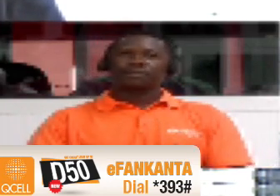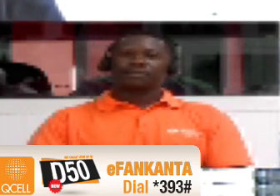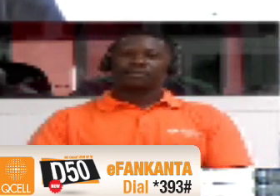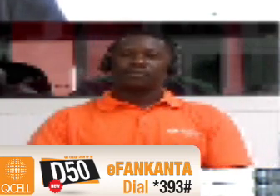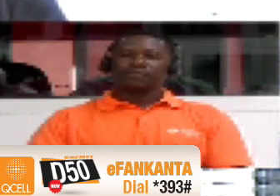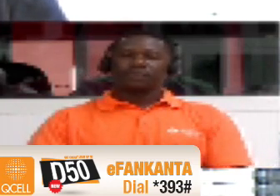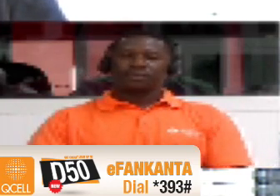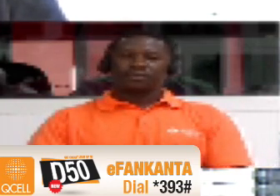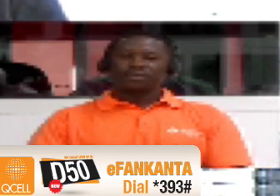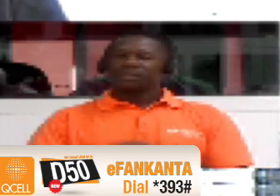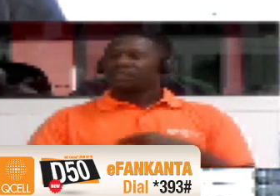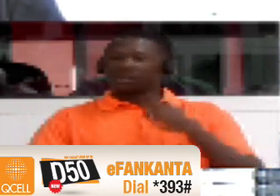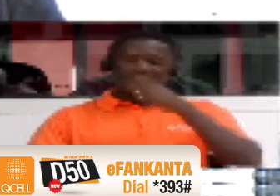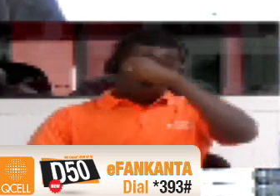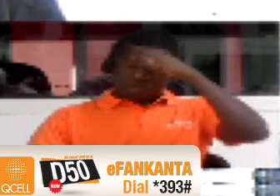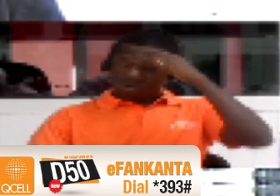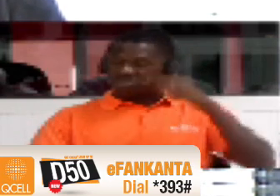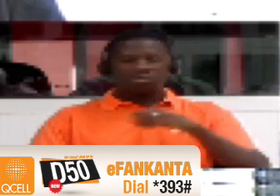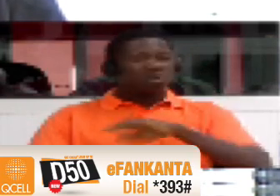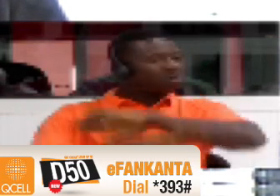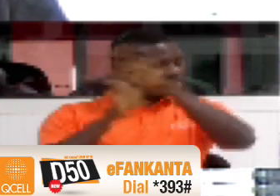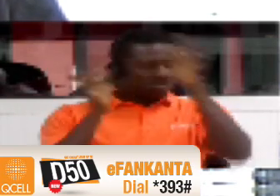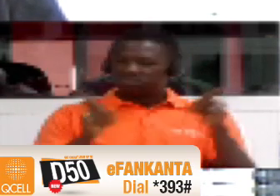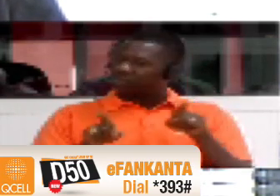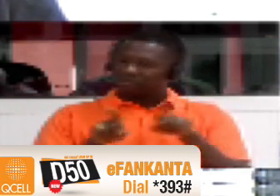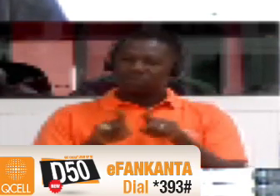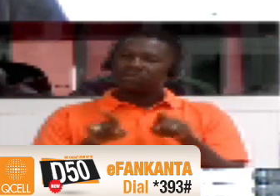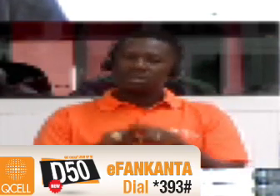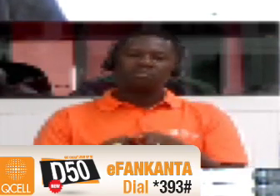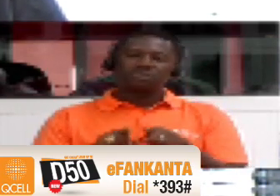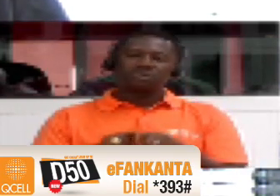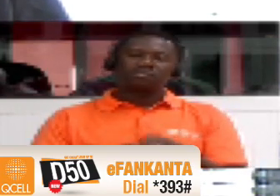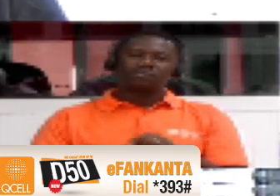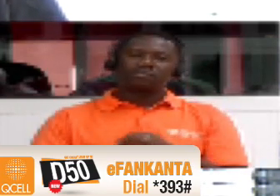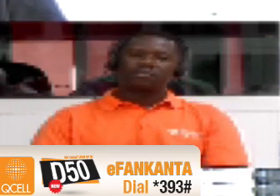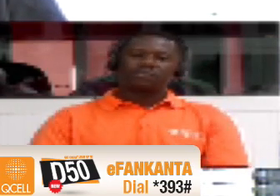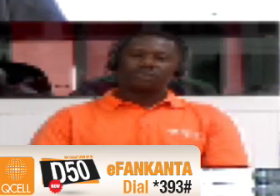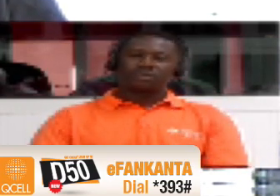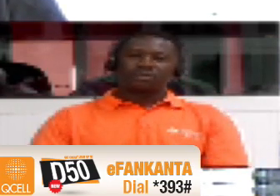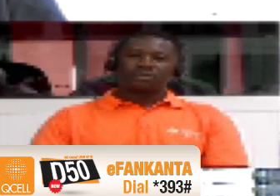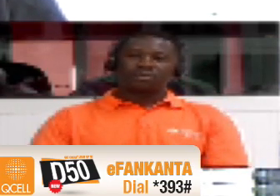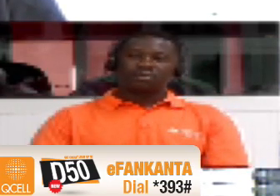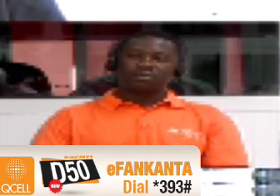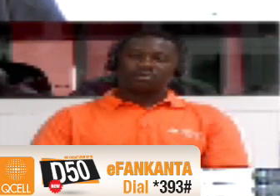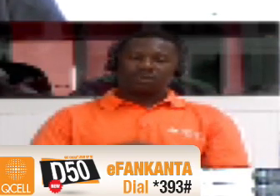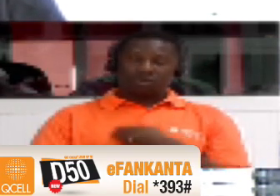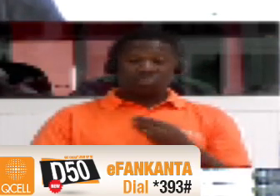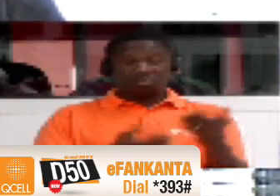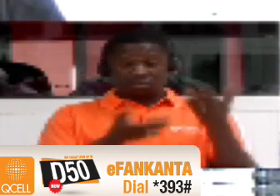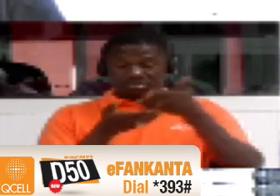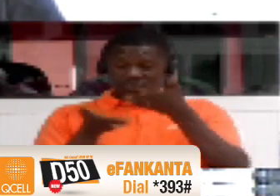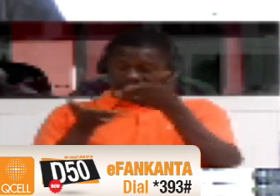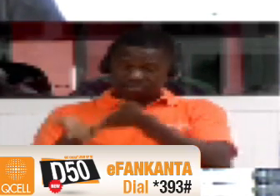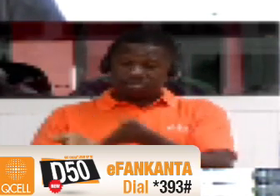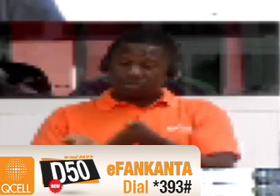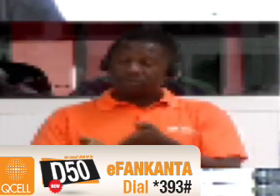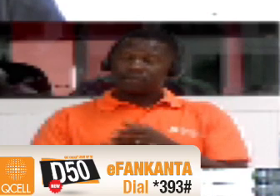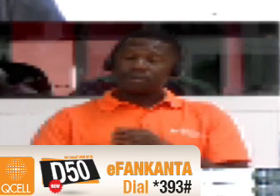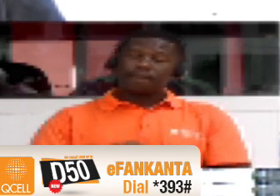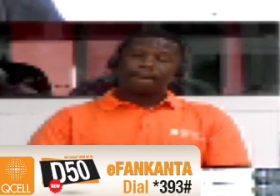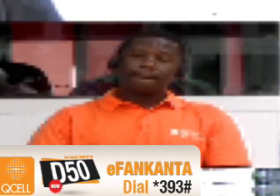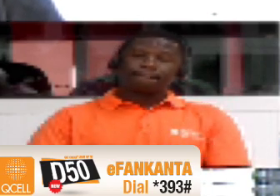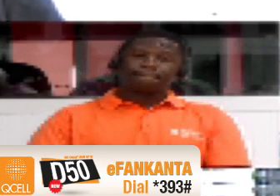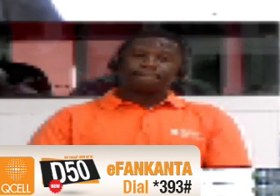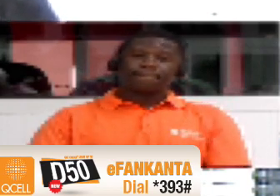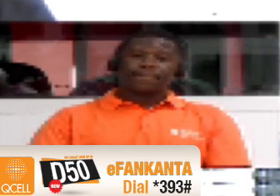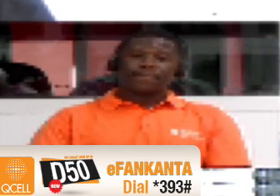Doko le abe mo killing already. He said it's work. It's the same work. Koe nadi janne. He said you are brought